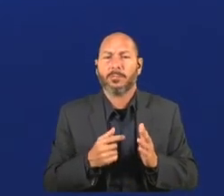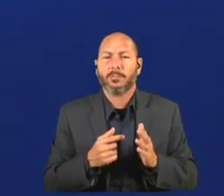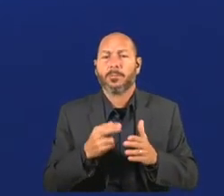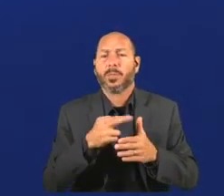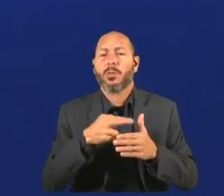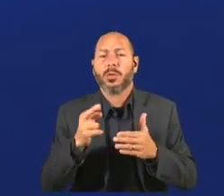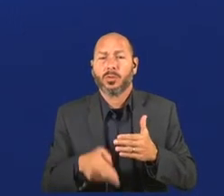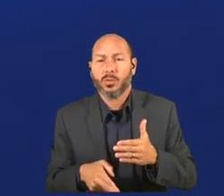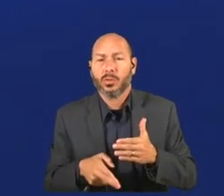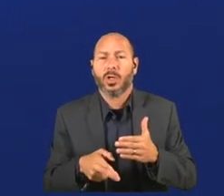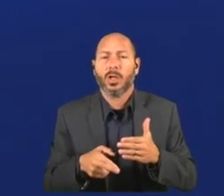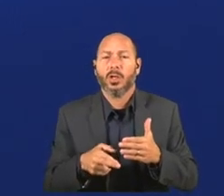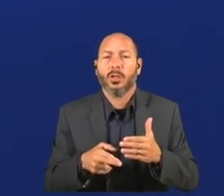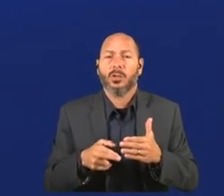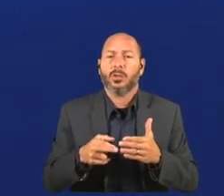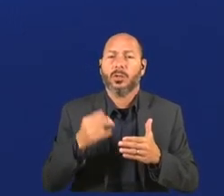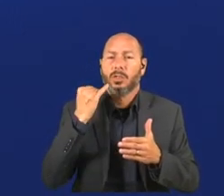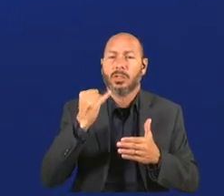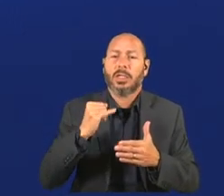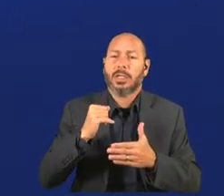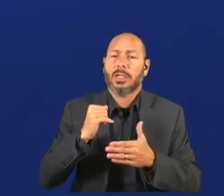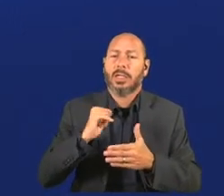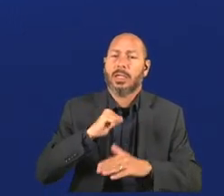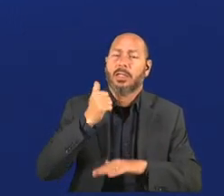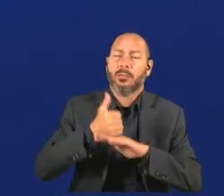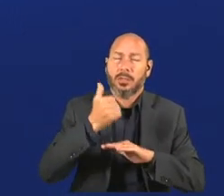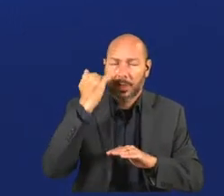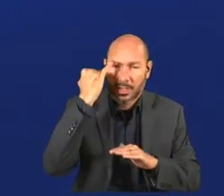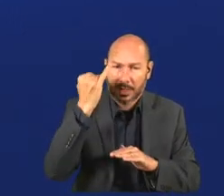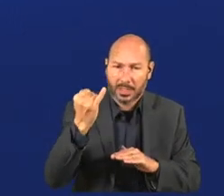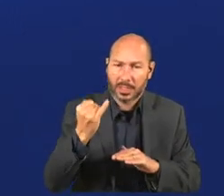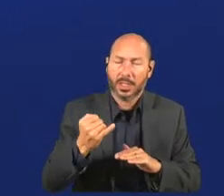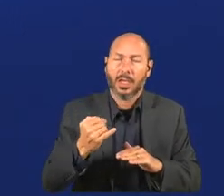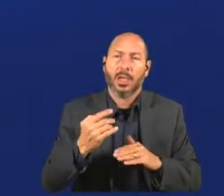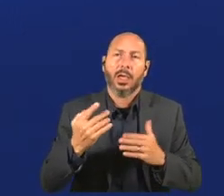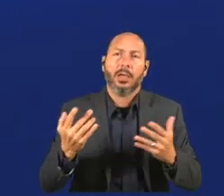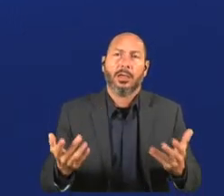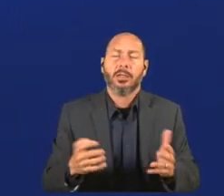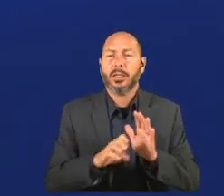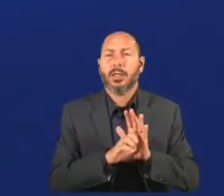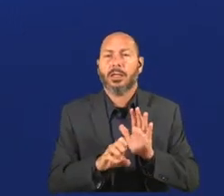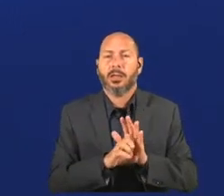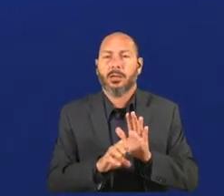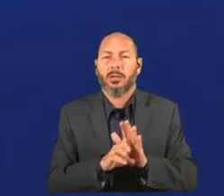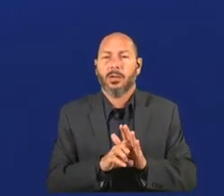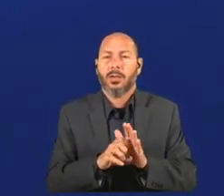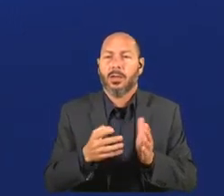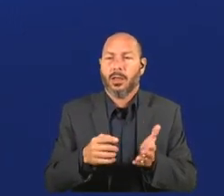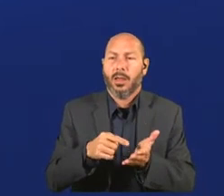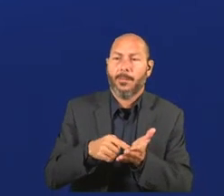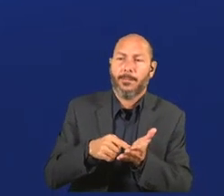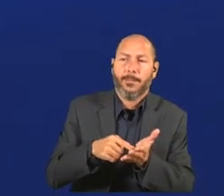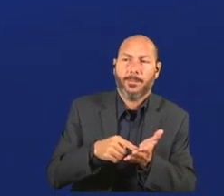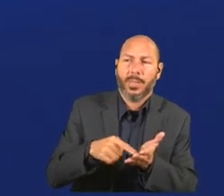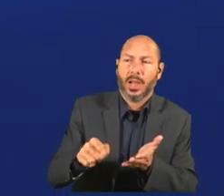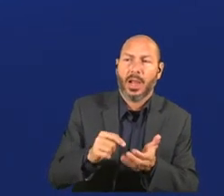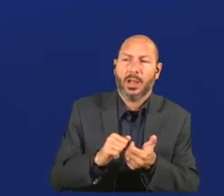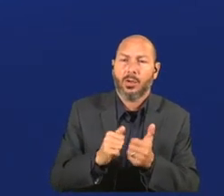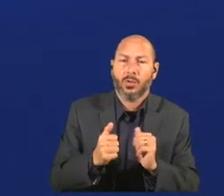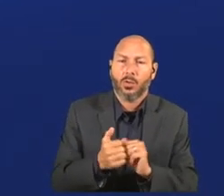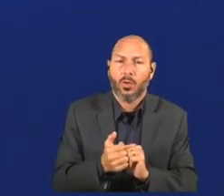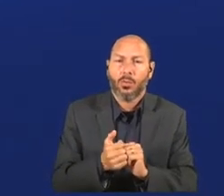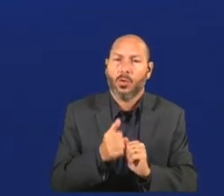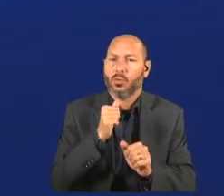to certain policy initiatives. And we'll briefly talk about two. For example, we know that the payment model is not adequate to support